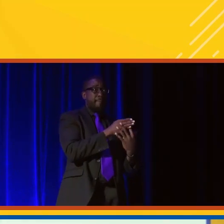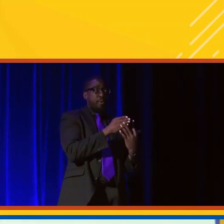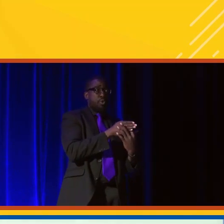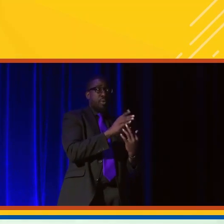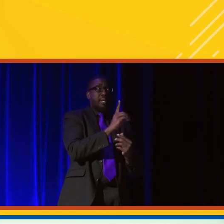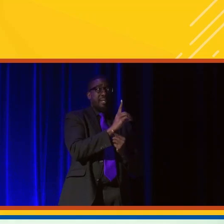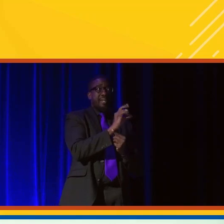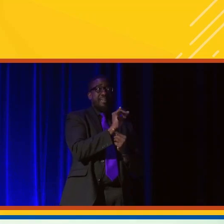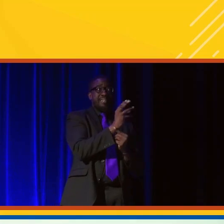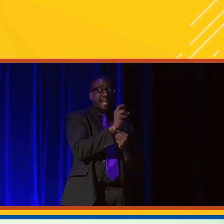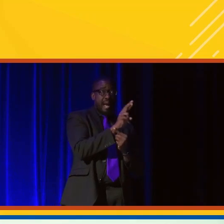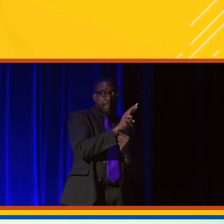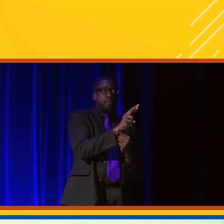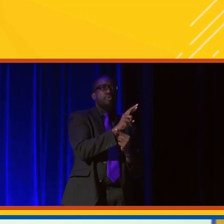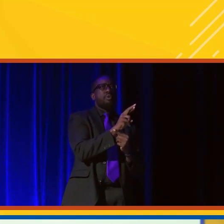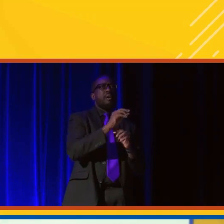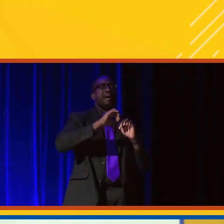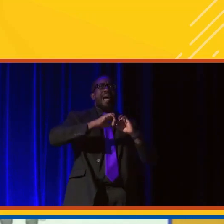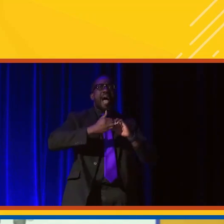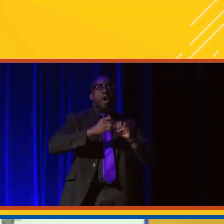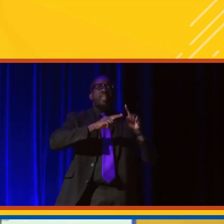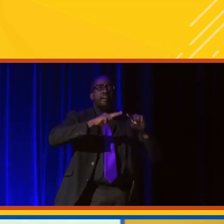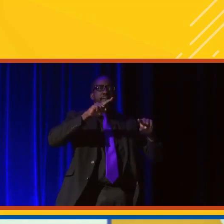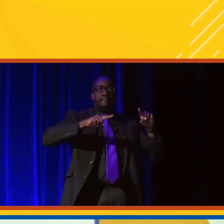as a function of the coarse grain configuration.